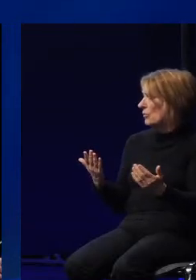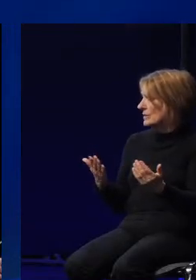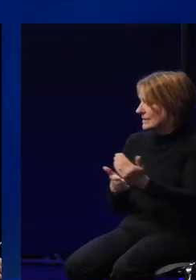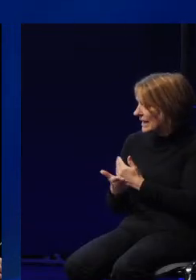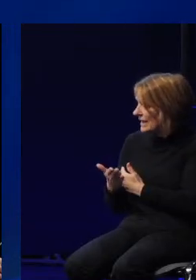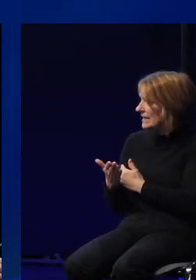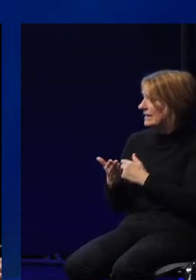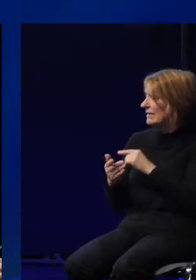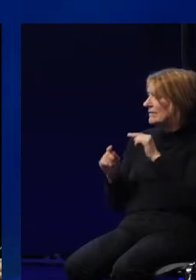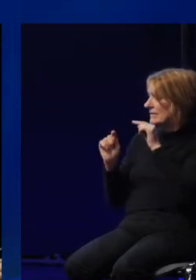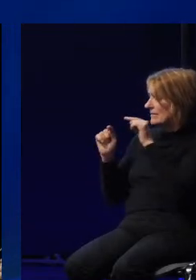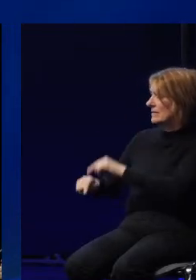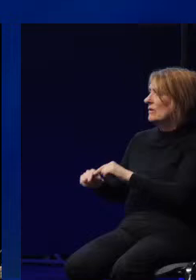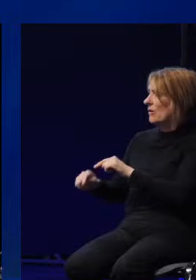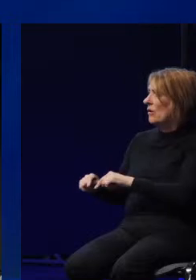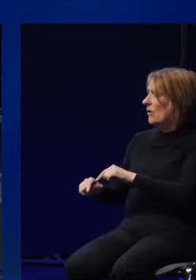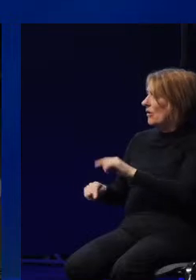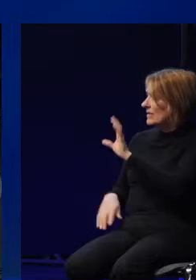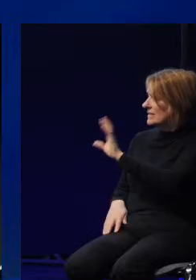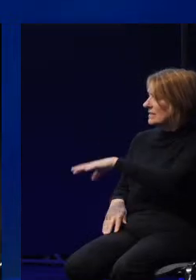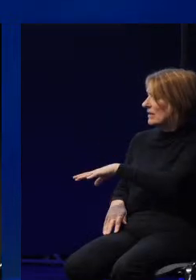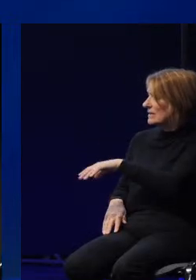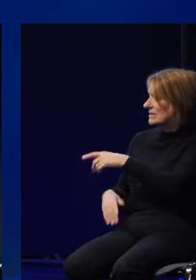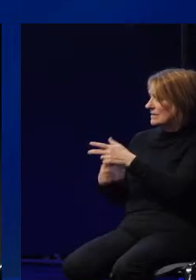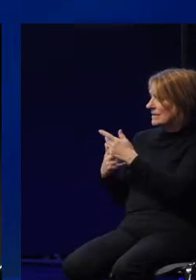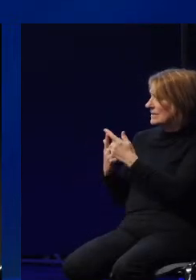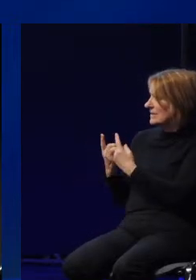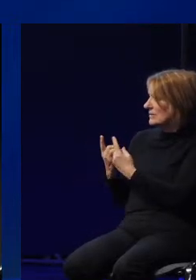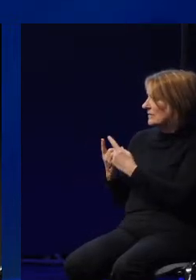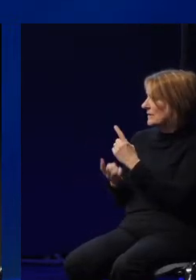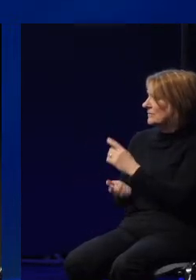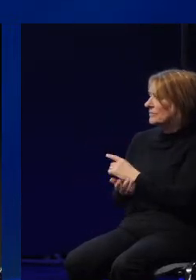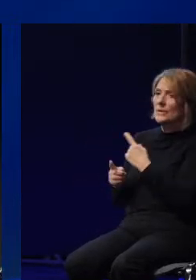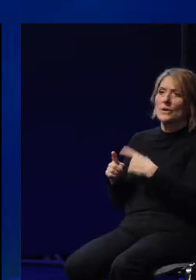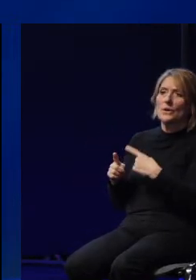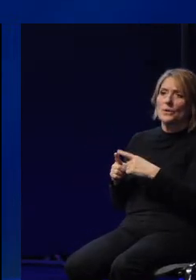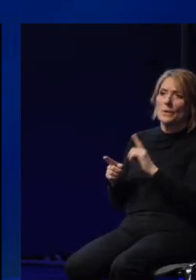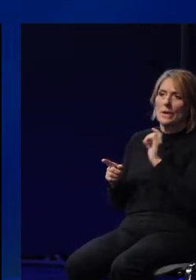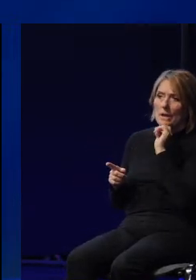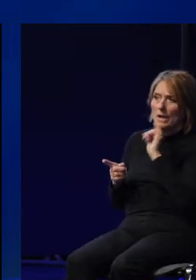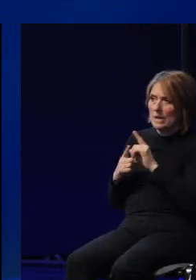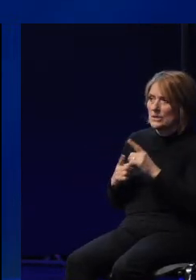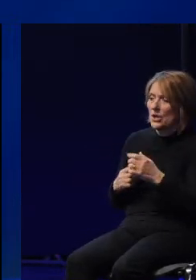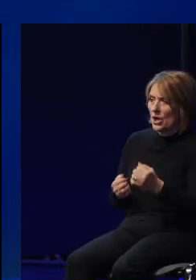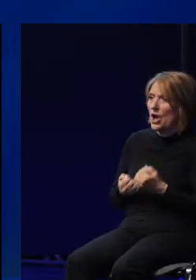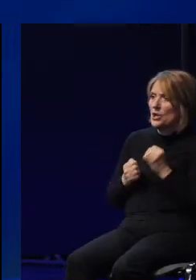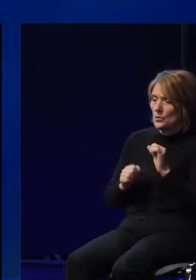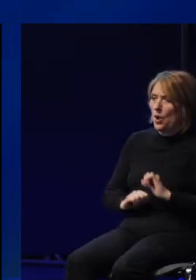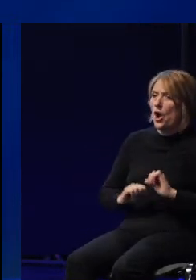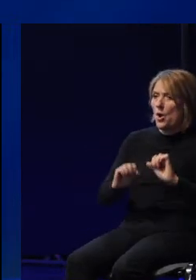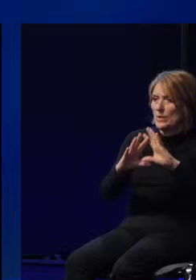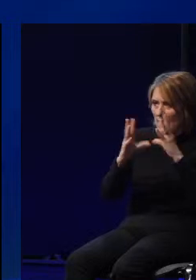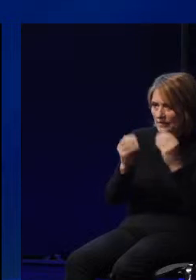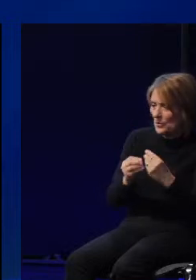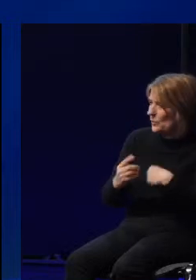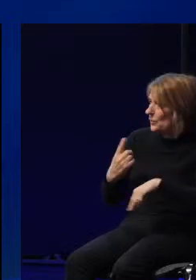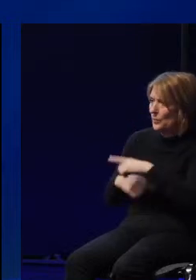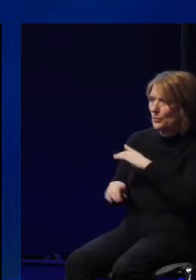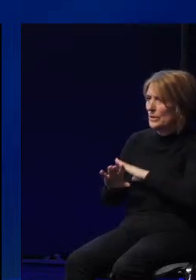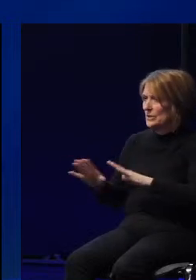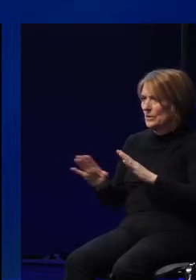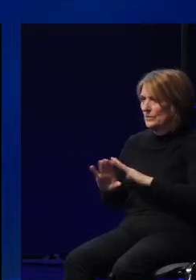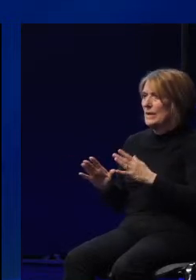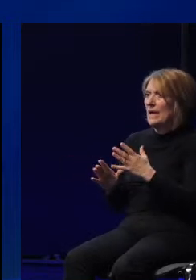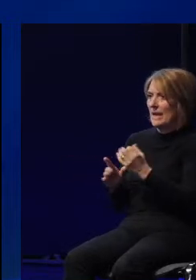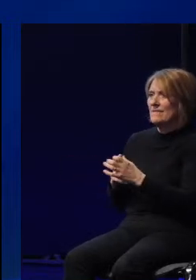on Radical's sites, on their servers? Yep. That sort of thing. That's what I want. So the quick answer is you own everything. Mm-hmm. We don't use it. There's obviously AI